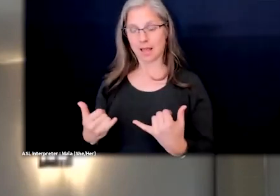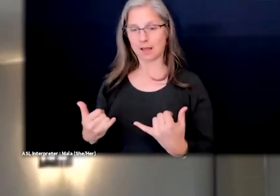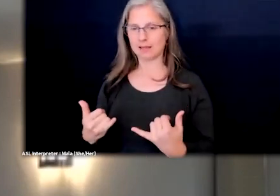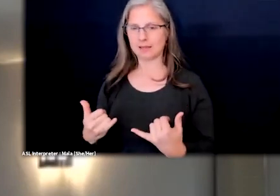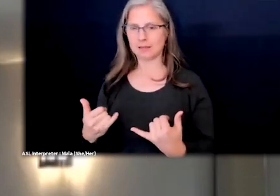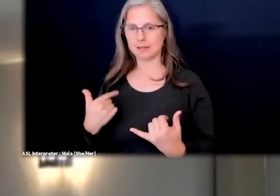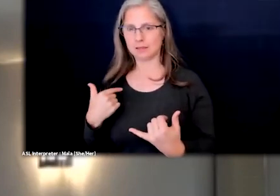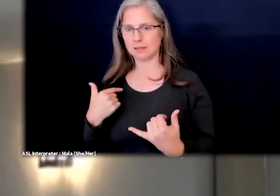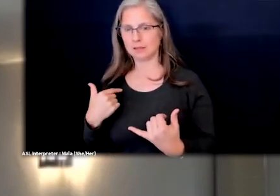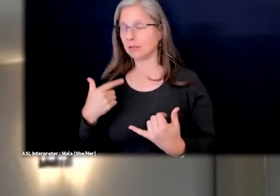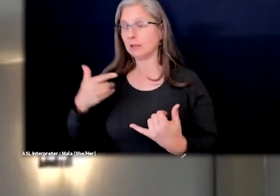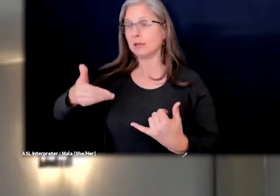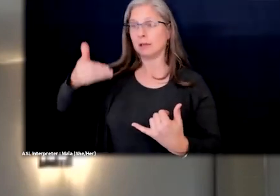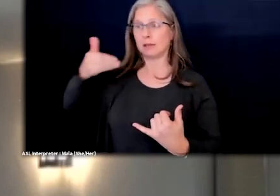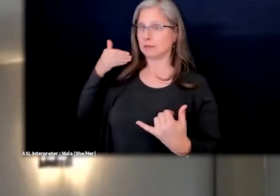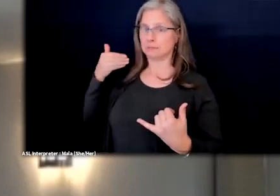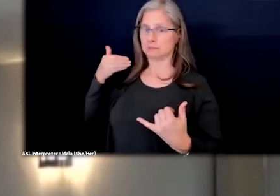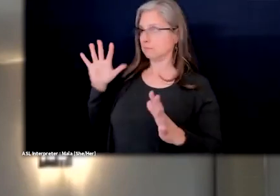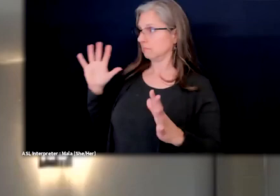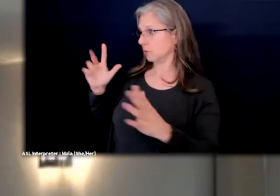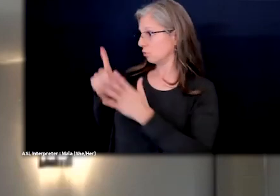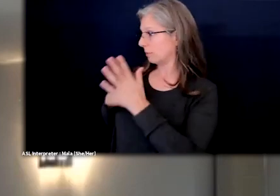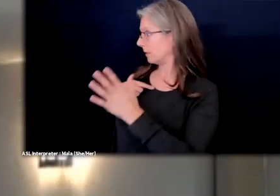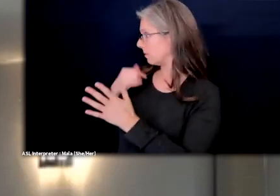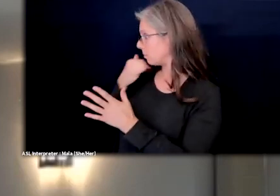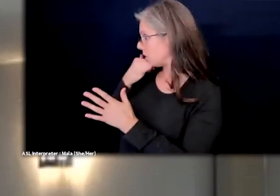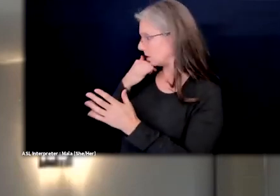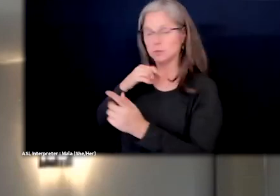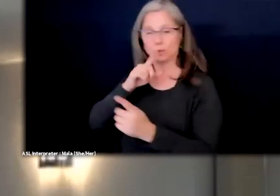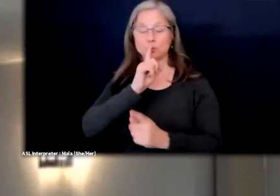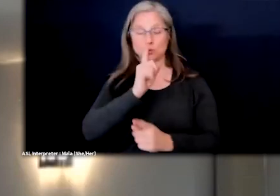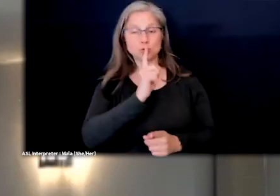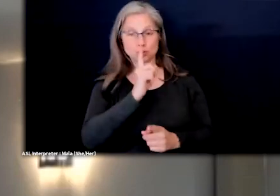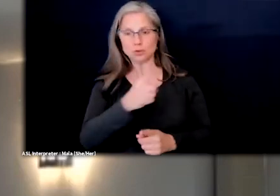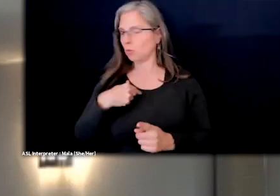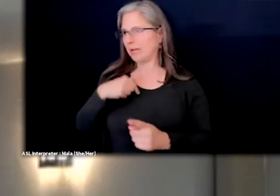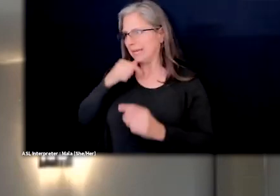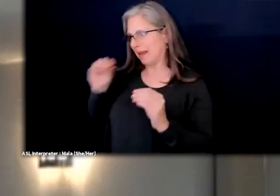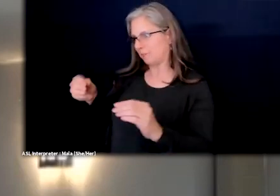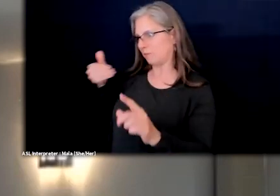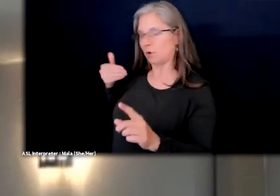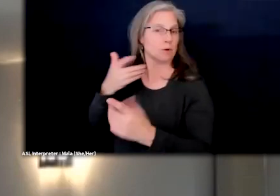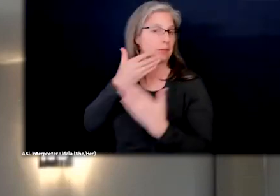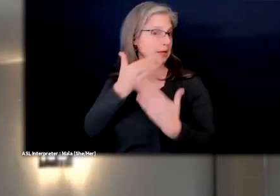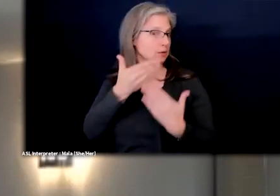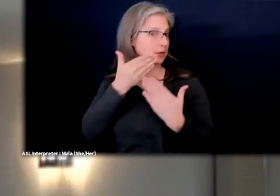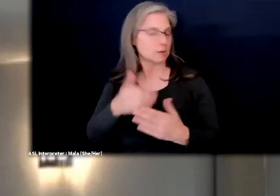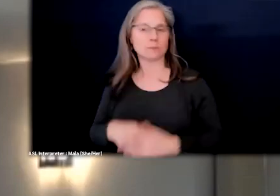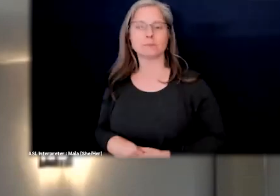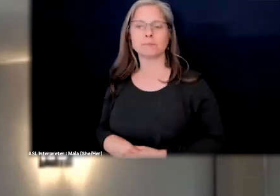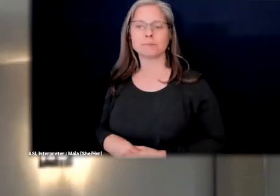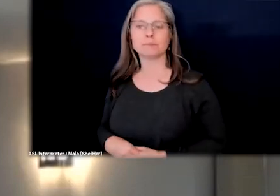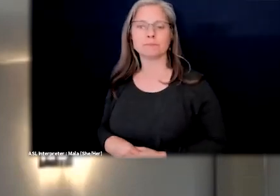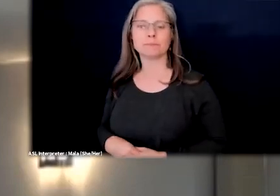true in the past, and please correct me if I'm This is saying true. that. No, this is true. Thank you. Yeah. Yeah.